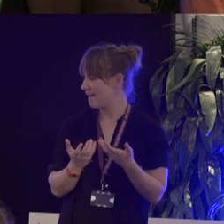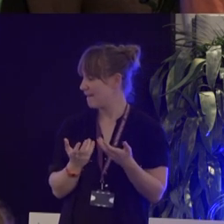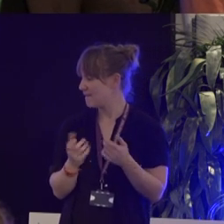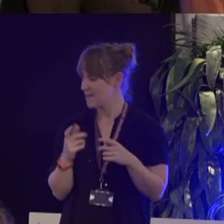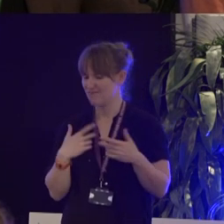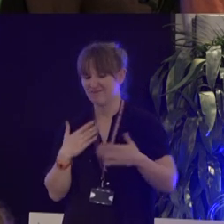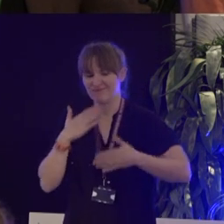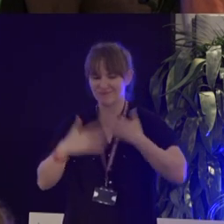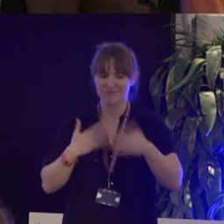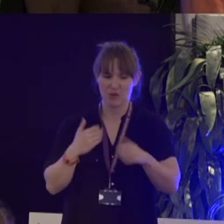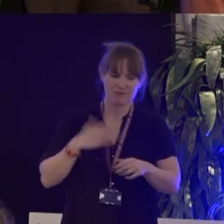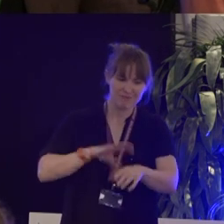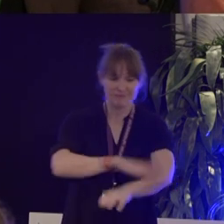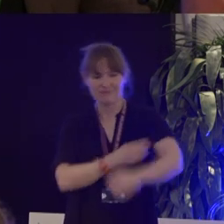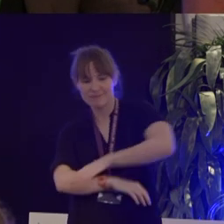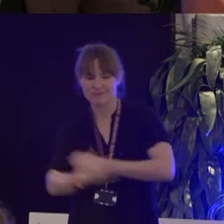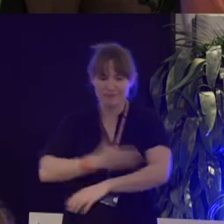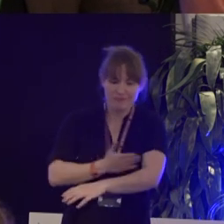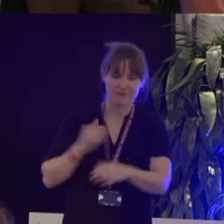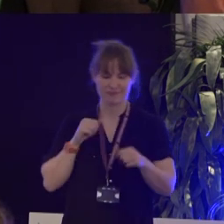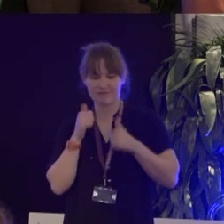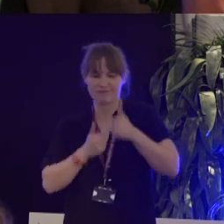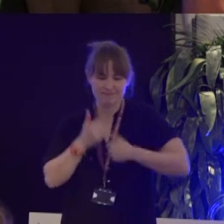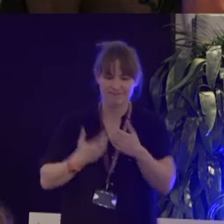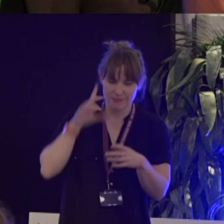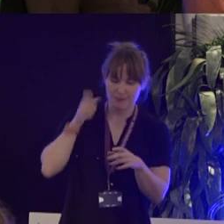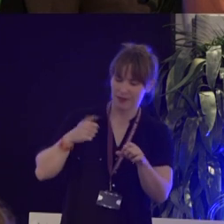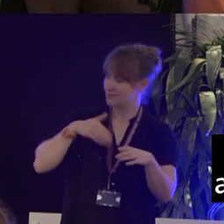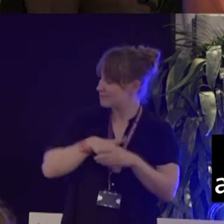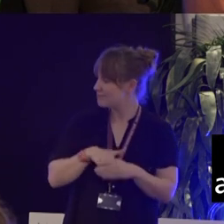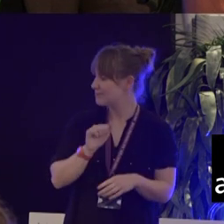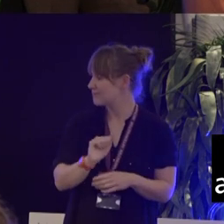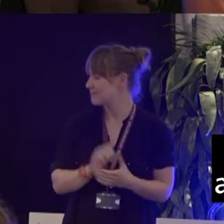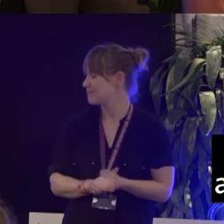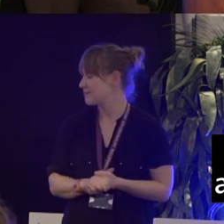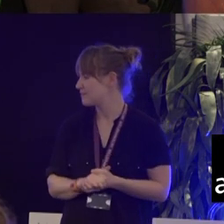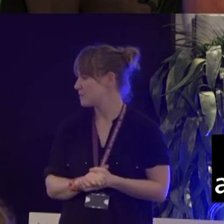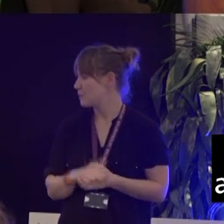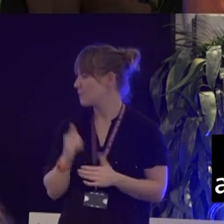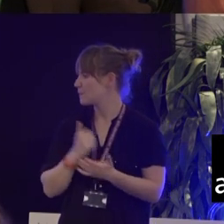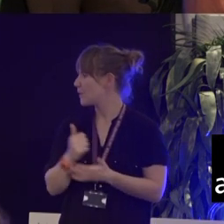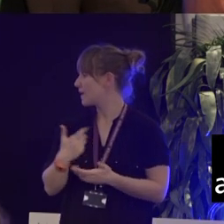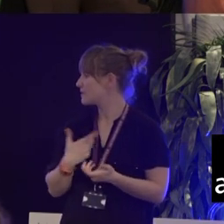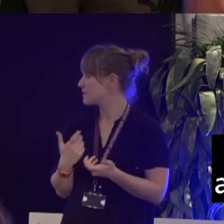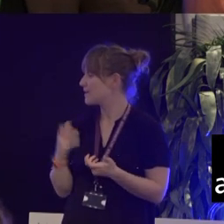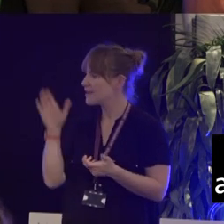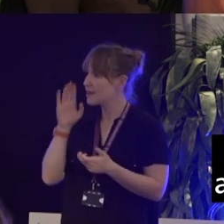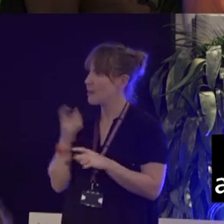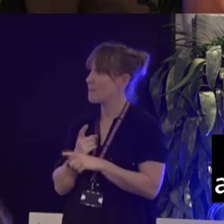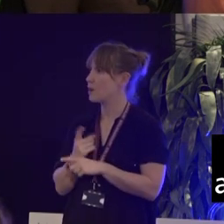necessary type of drive, too, as well. It'd be great to sort of hear a little bit